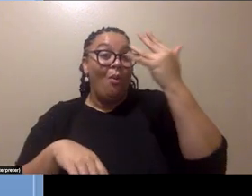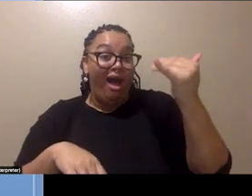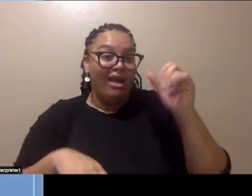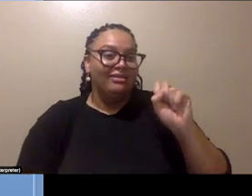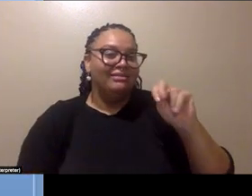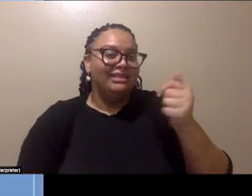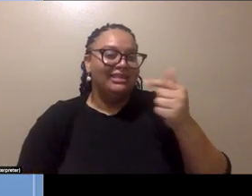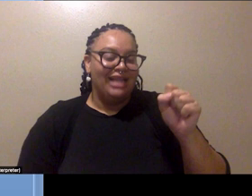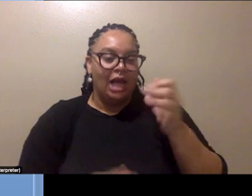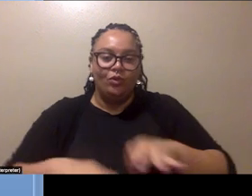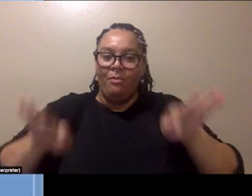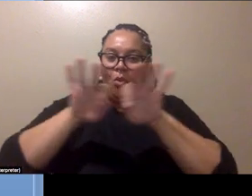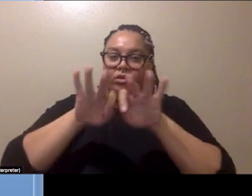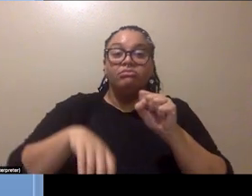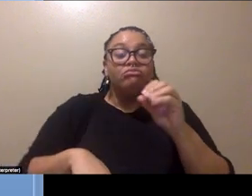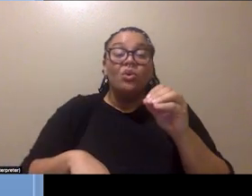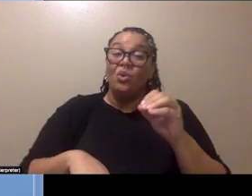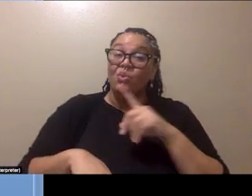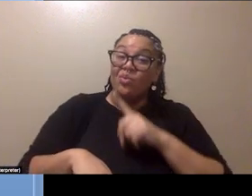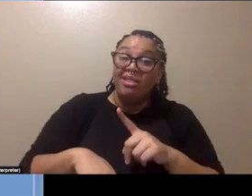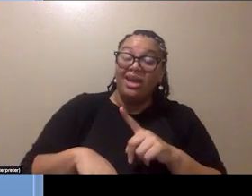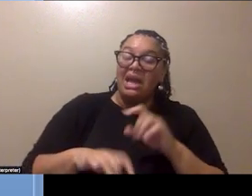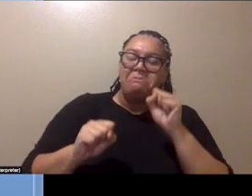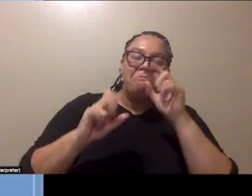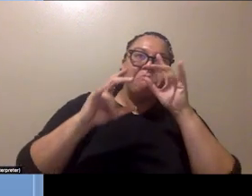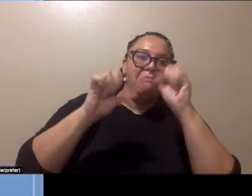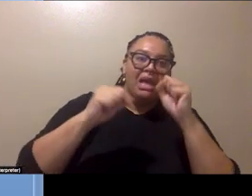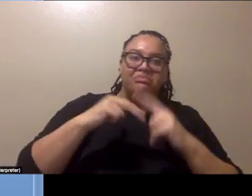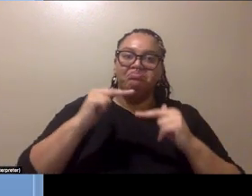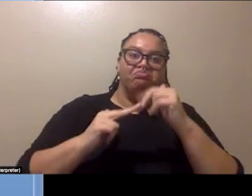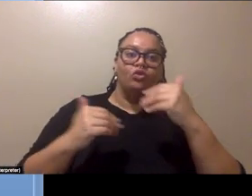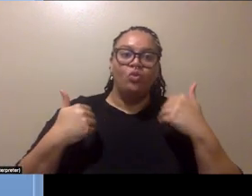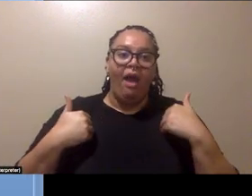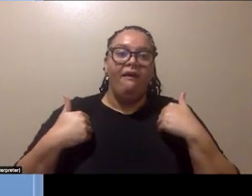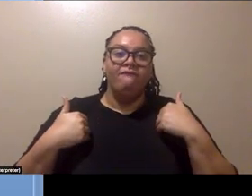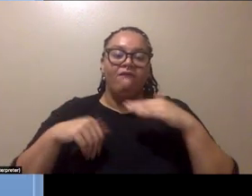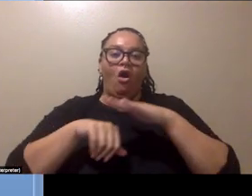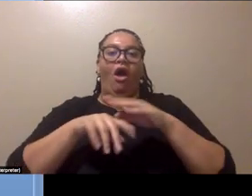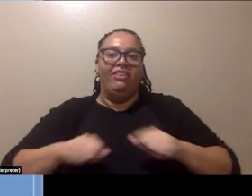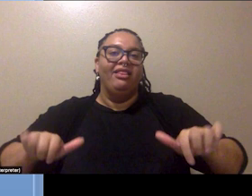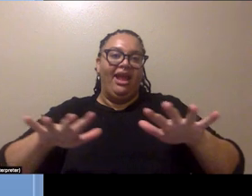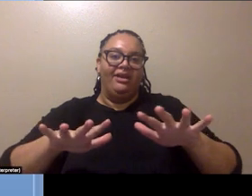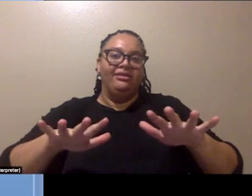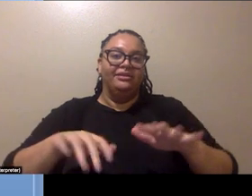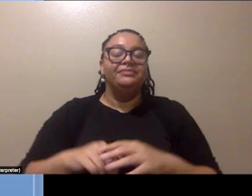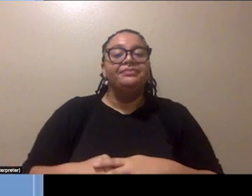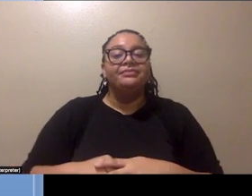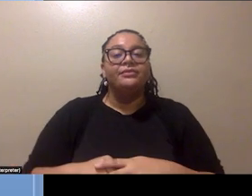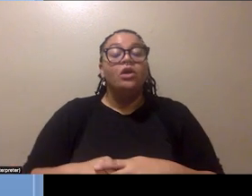for woodpeckers and protection for other species to get out of the elements. So they're just very, very incredible structures to have on the